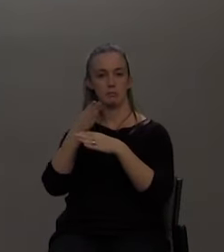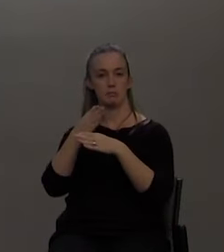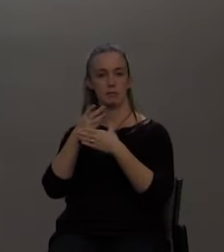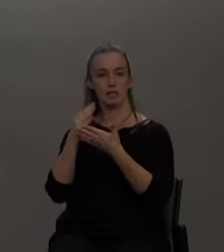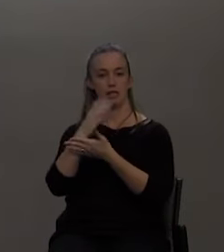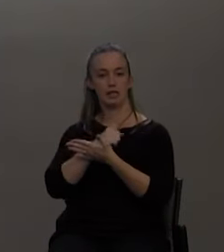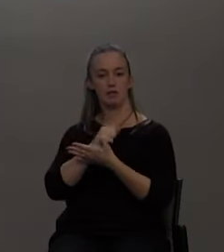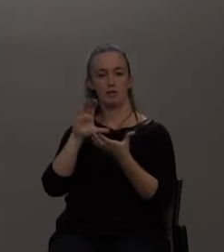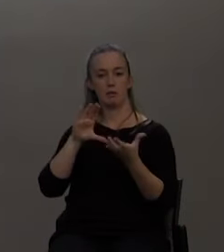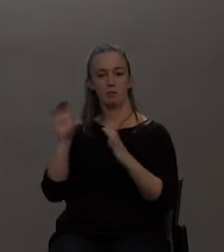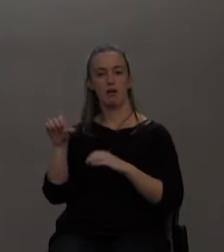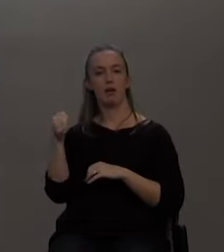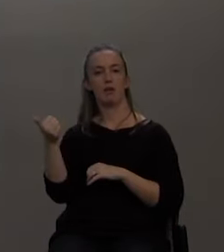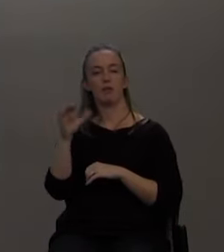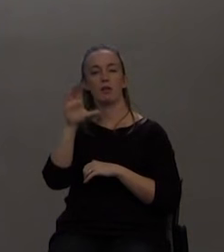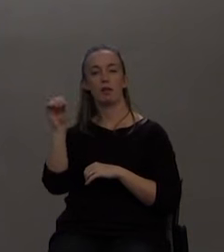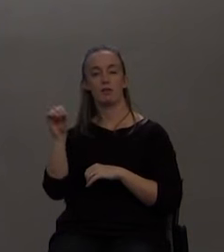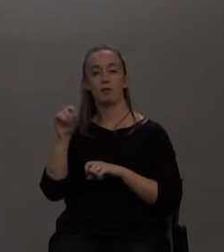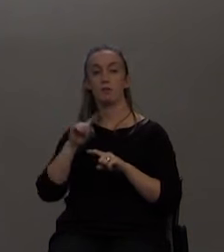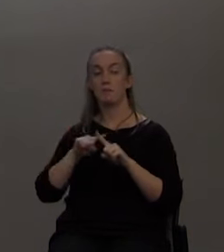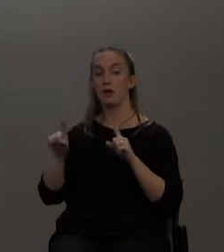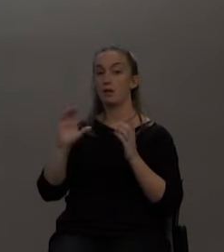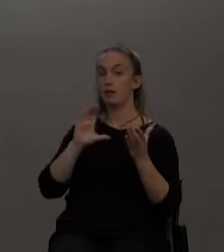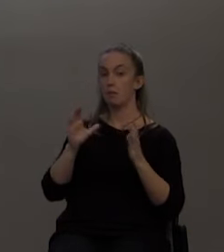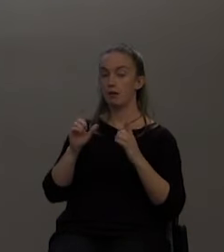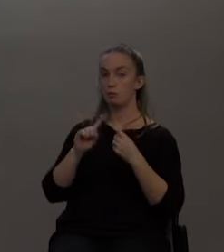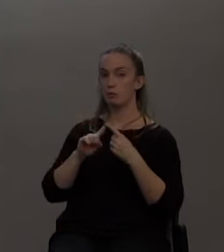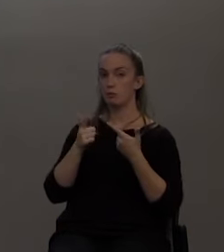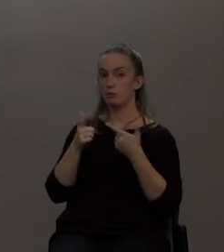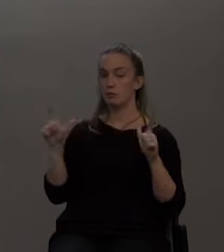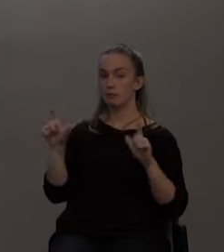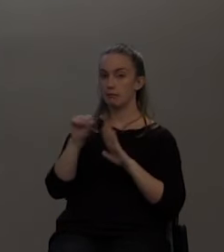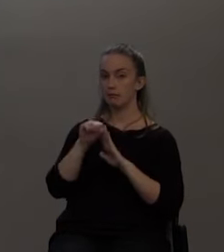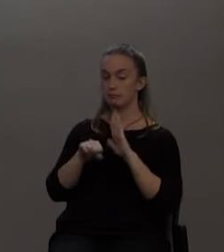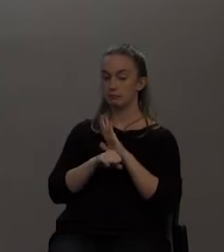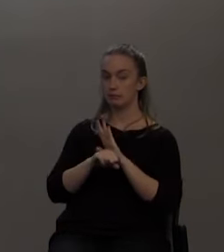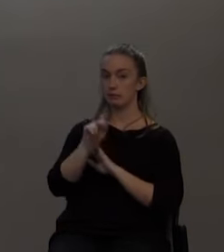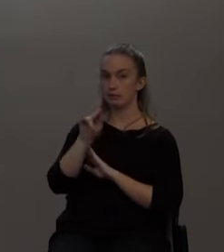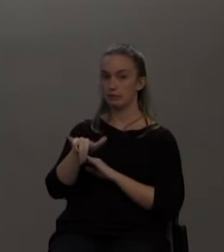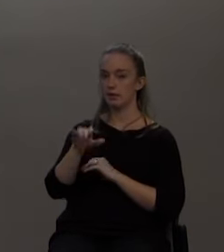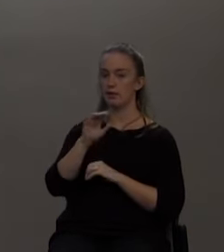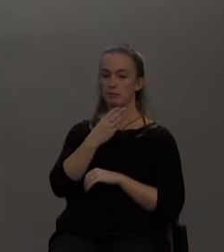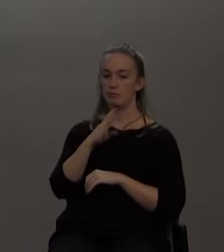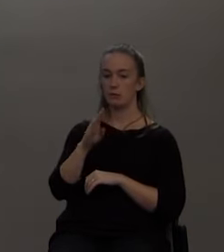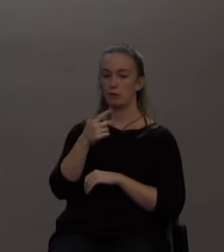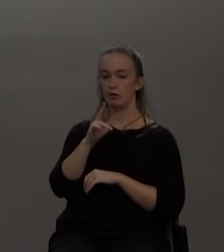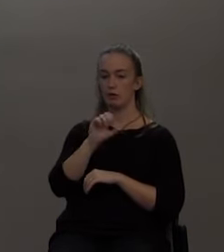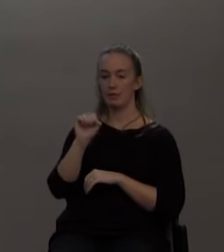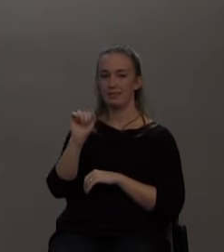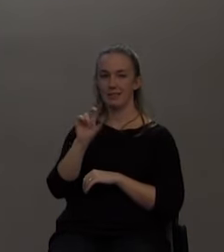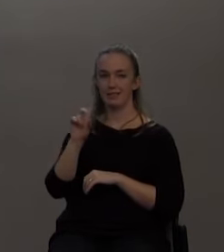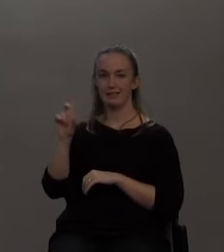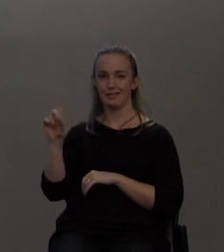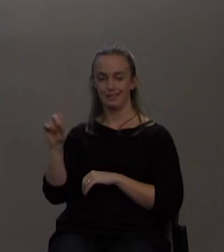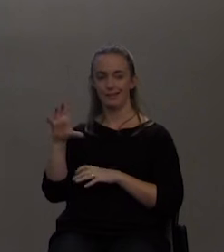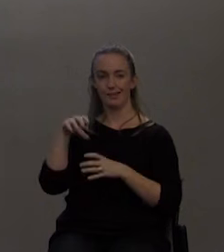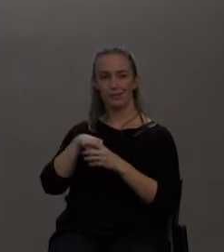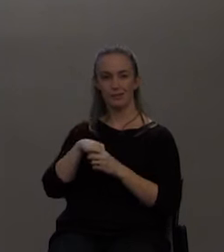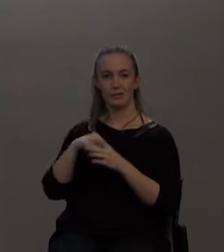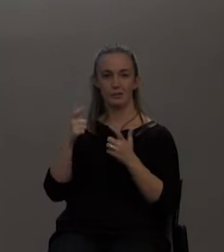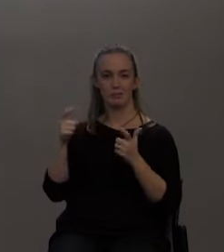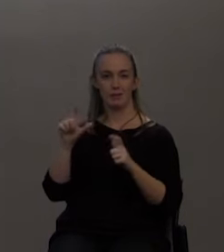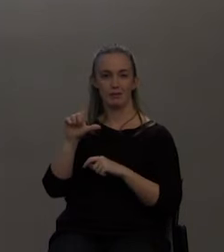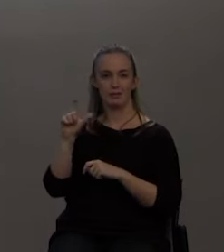market, but a lower median household income than the Bluegrass ADD with the larger metropolitan Lexington